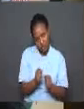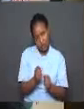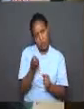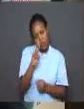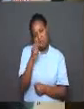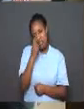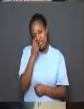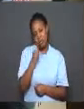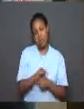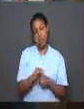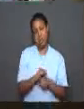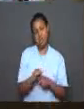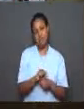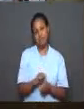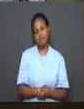and experience.